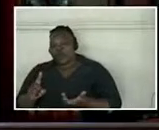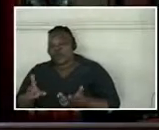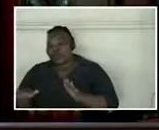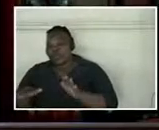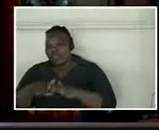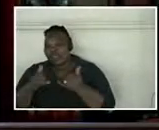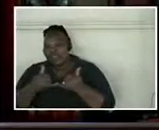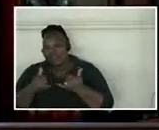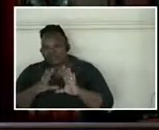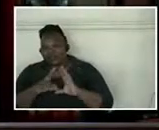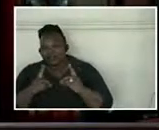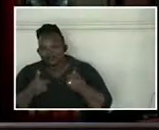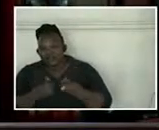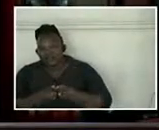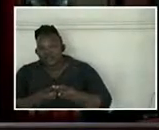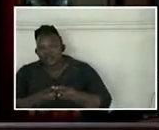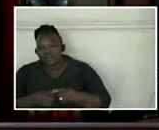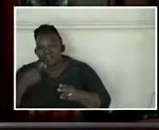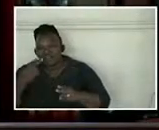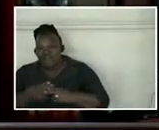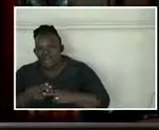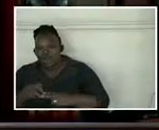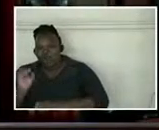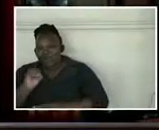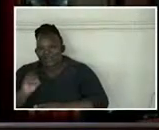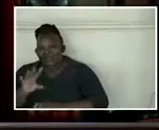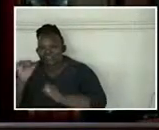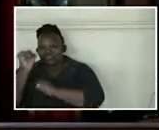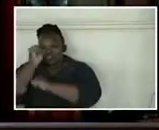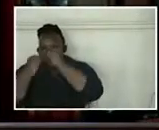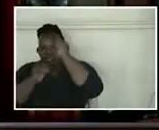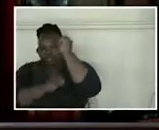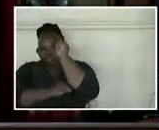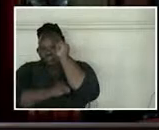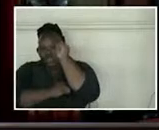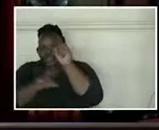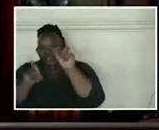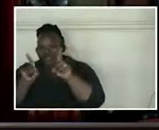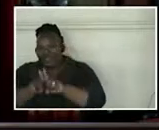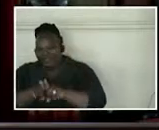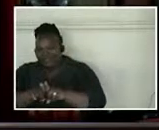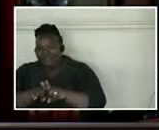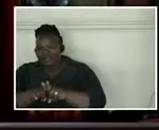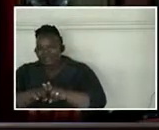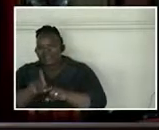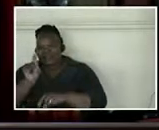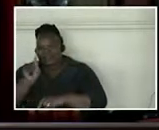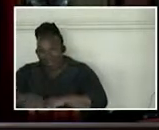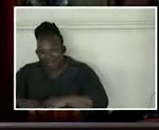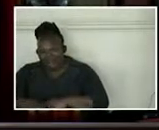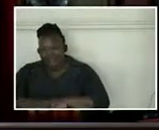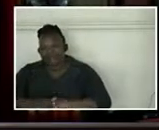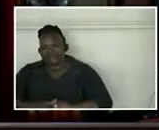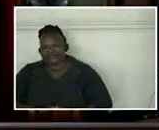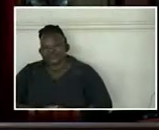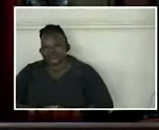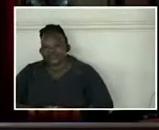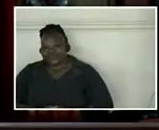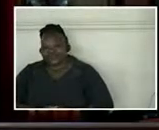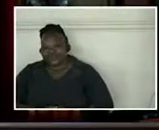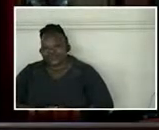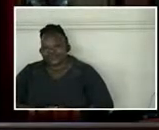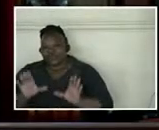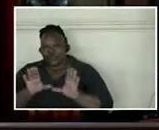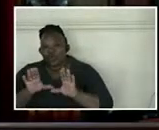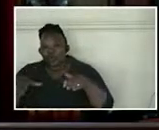its organizational structure as per the amalgamated or amalgamation process the committee has